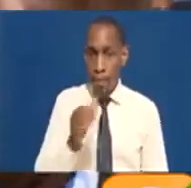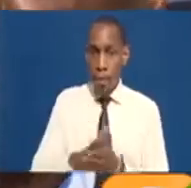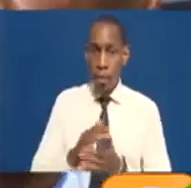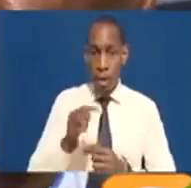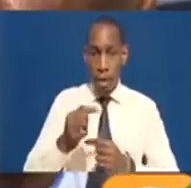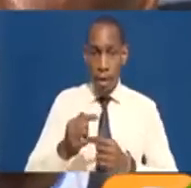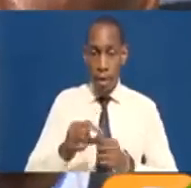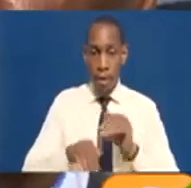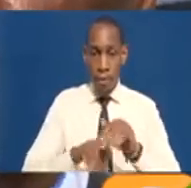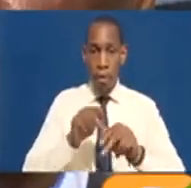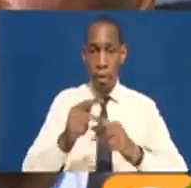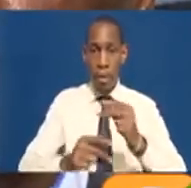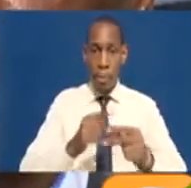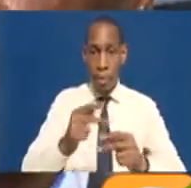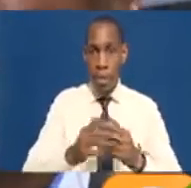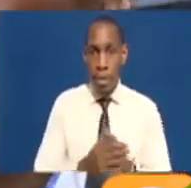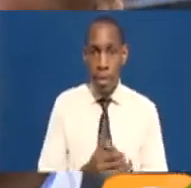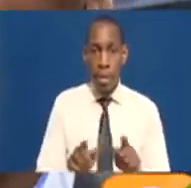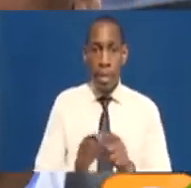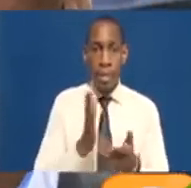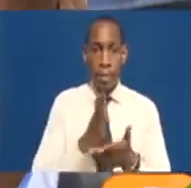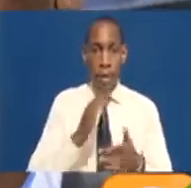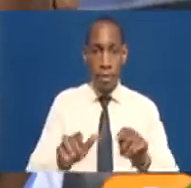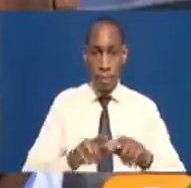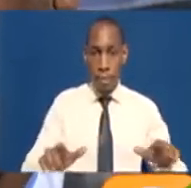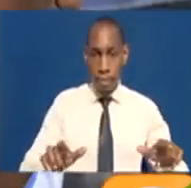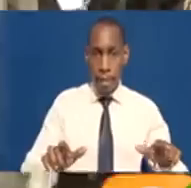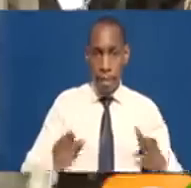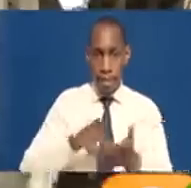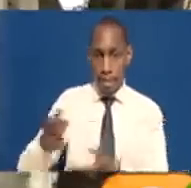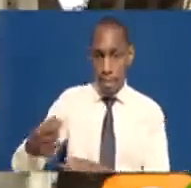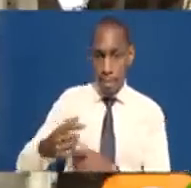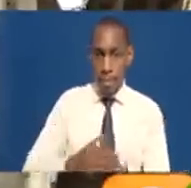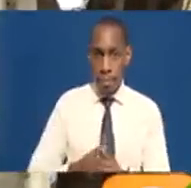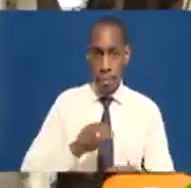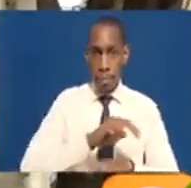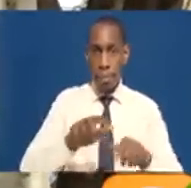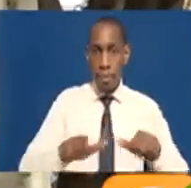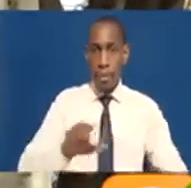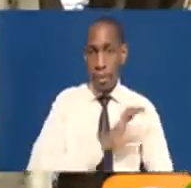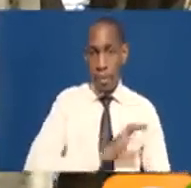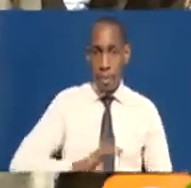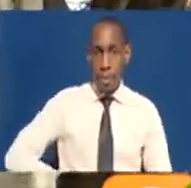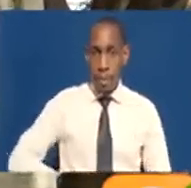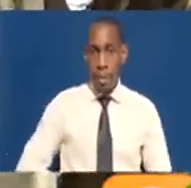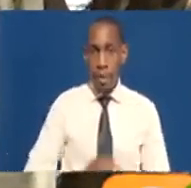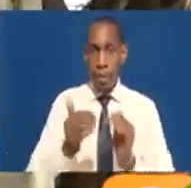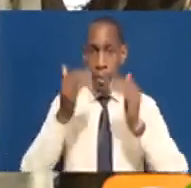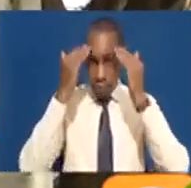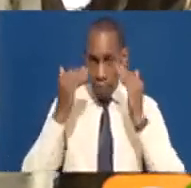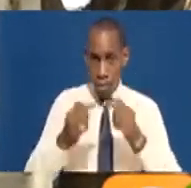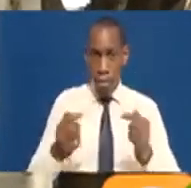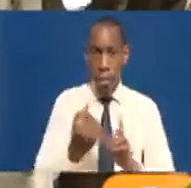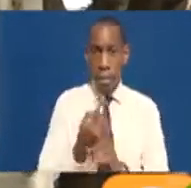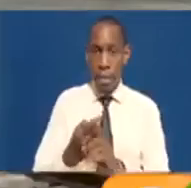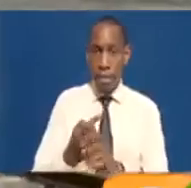process and ascertain that land is a subject of compensation. The National Lands Commission is in court battling